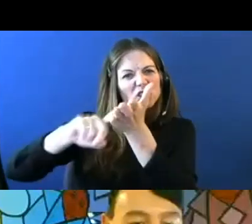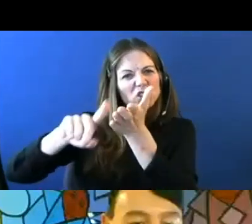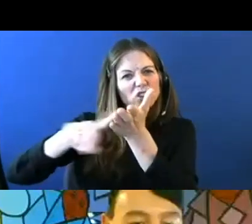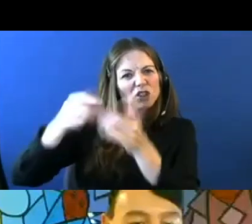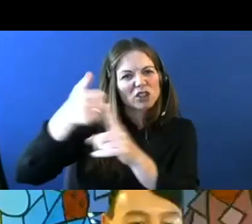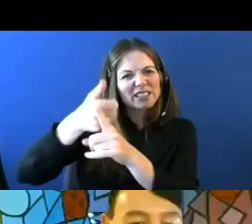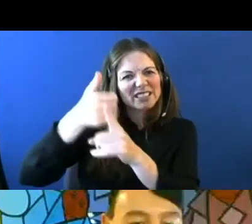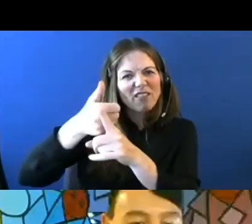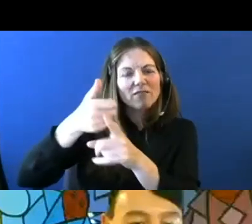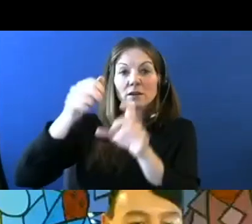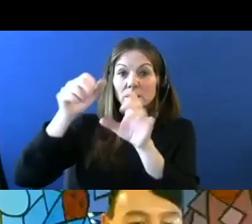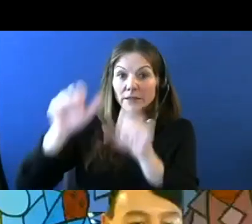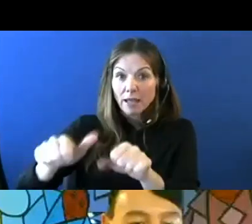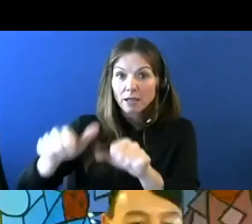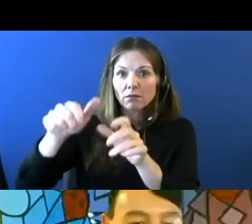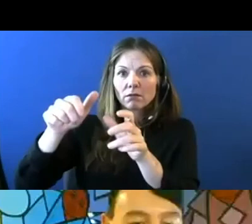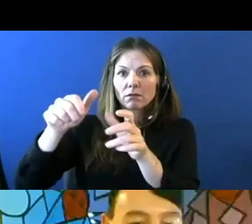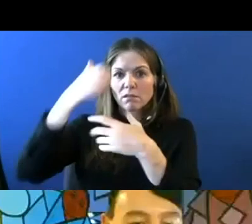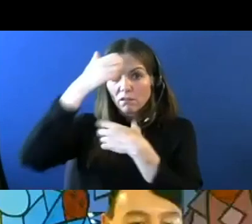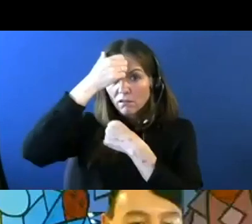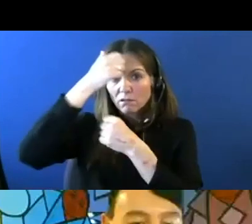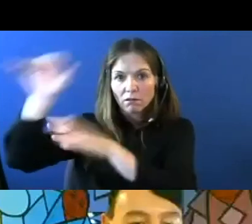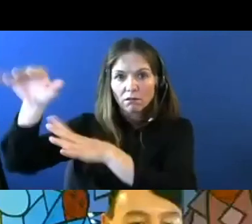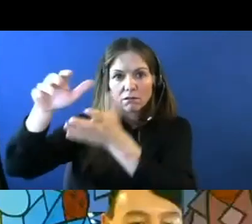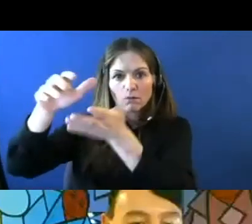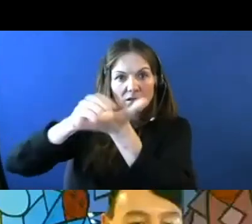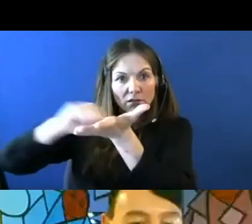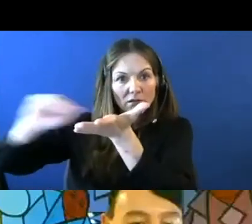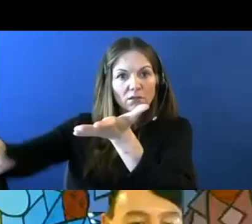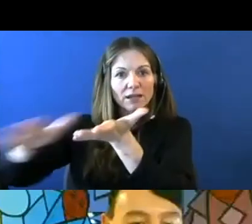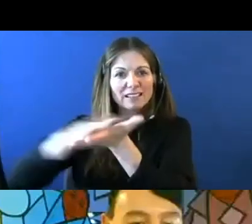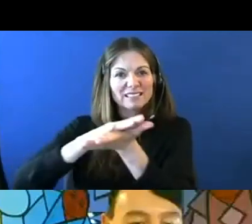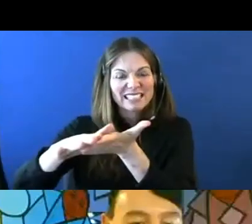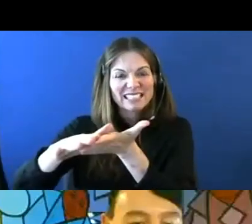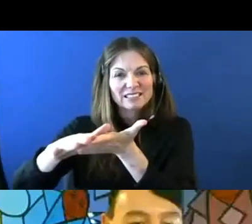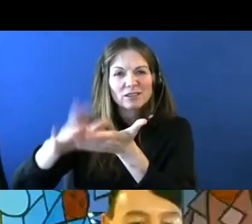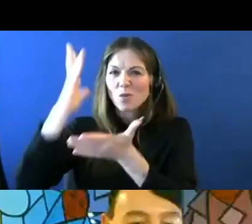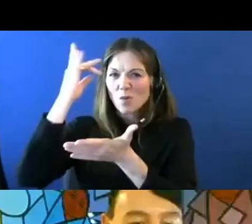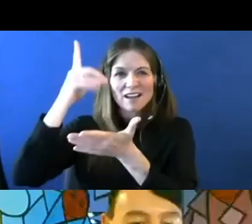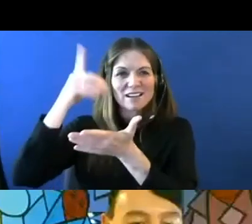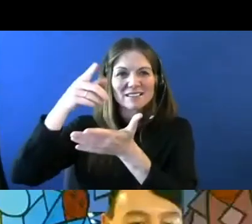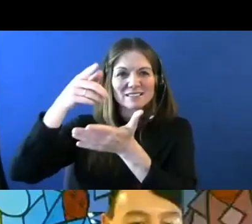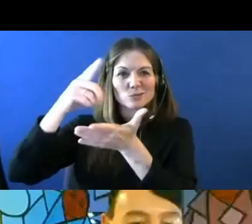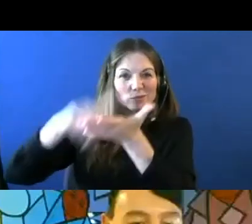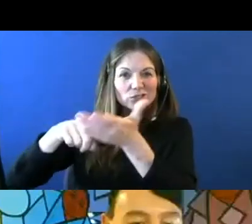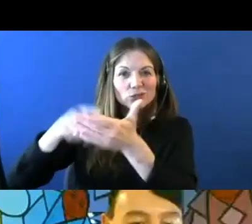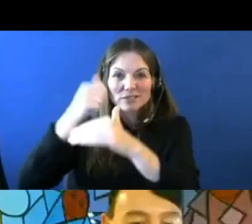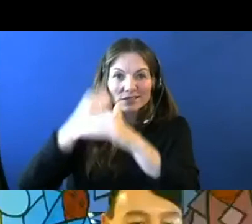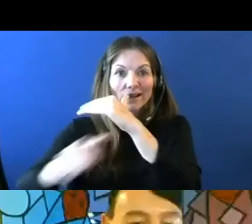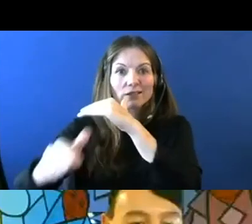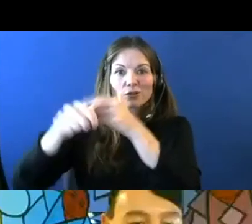a colonial system? And that's really the big question. And I think that that's what we